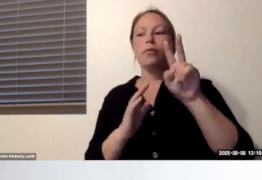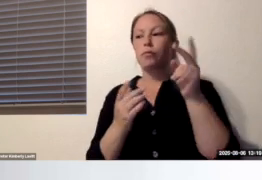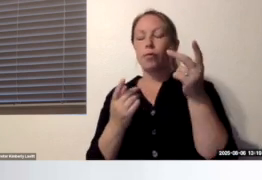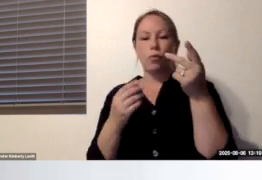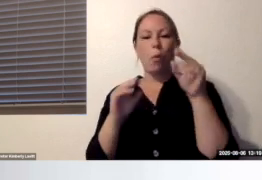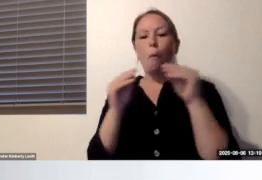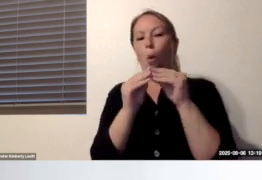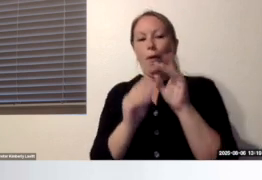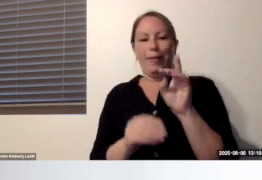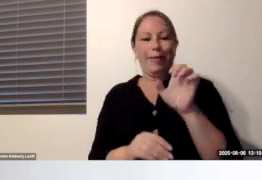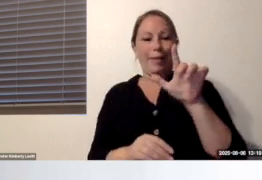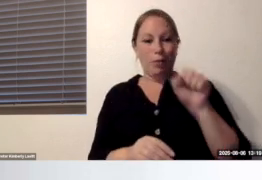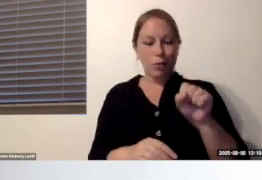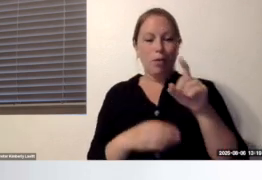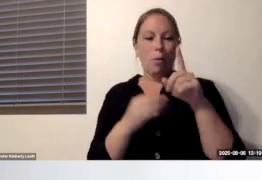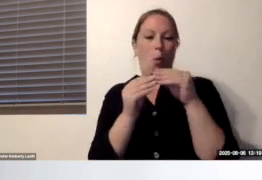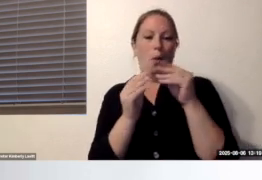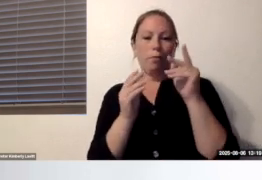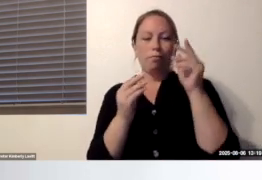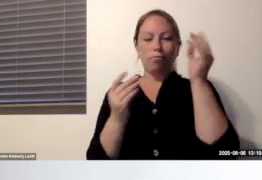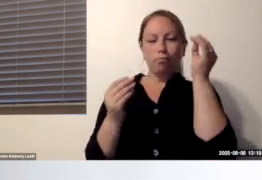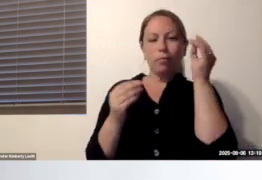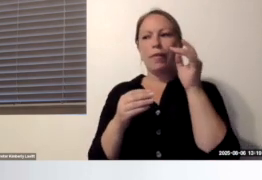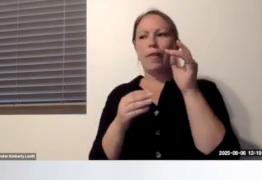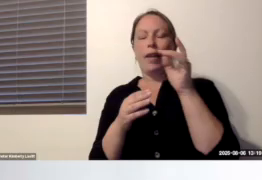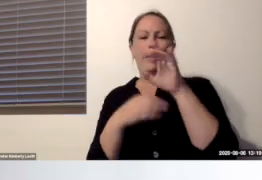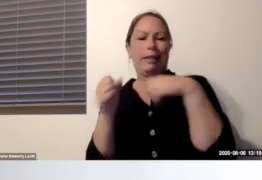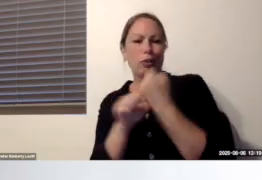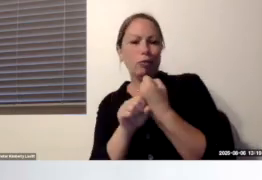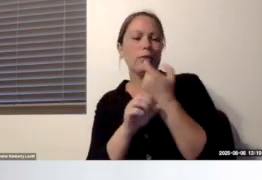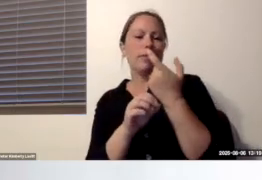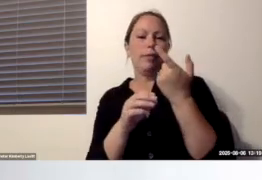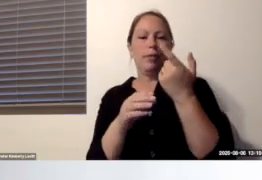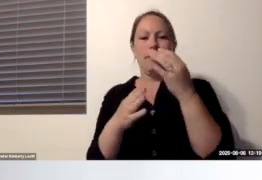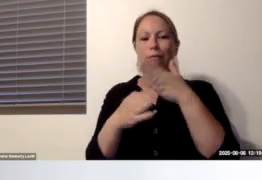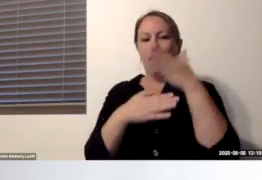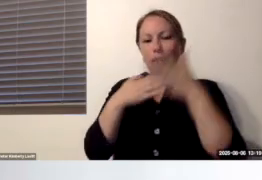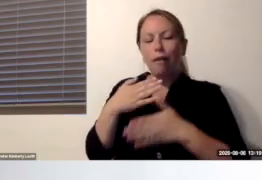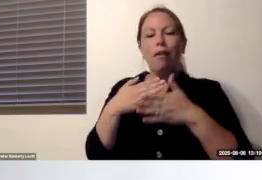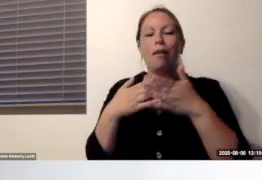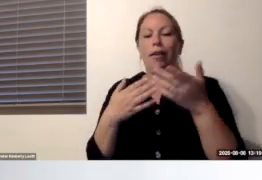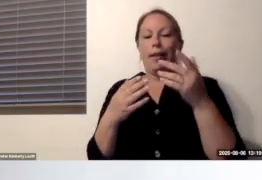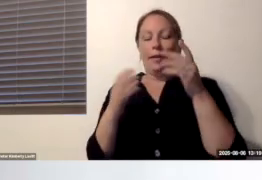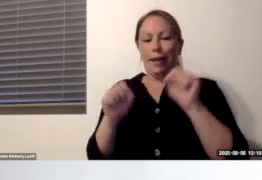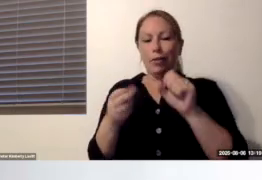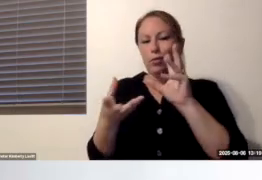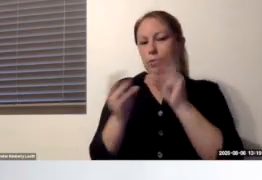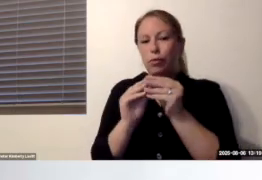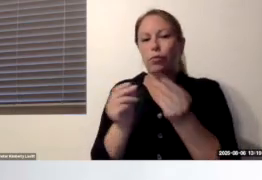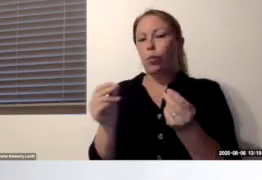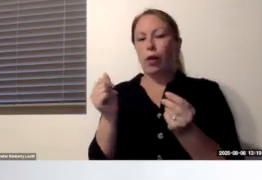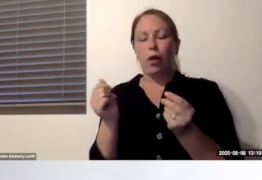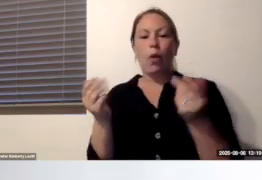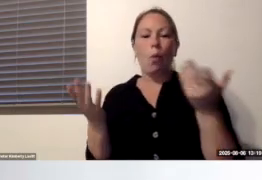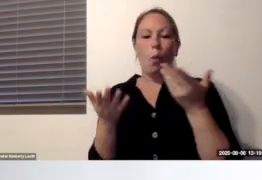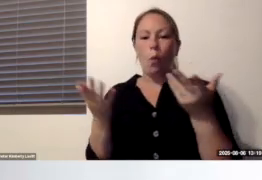deals, and a little confused about fiscal years and calendar years and budget deadlines. Could you summarize quickly what the status